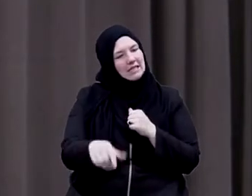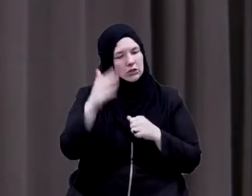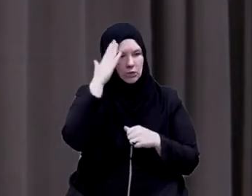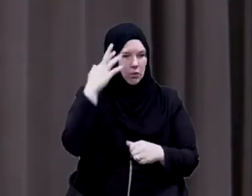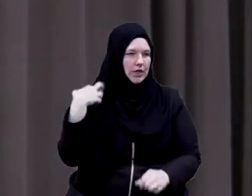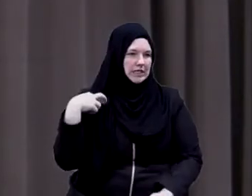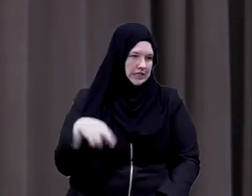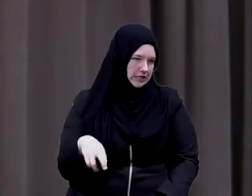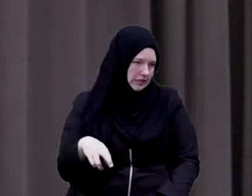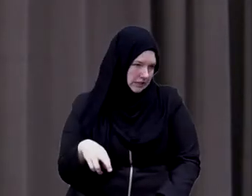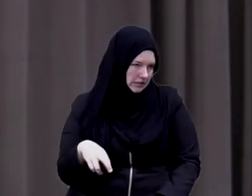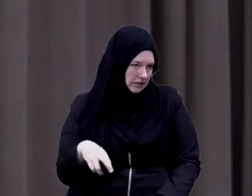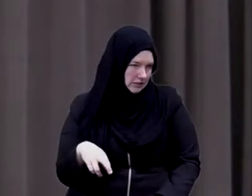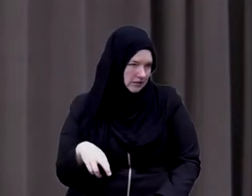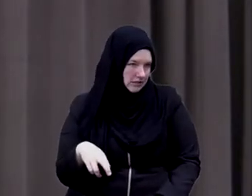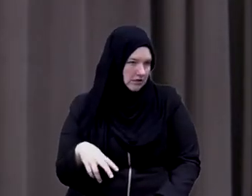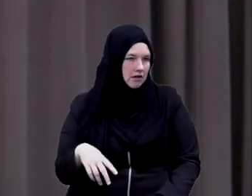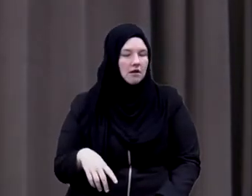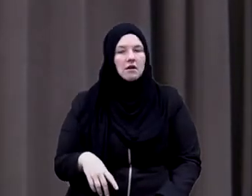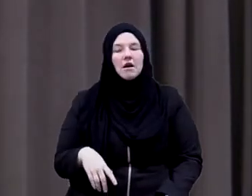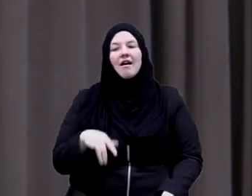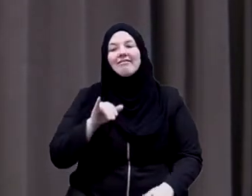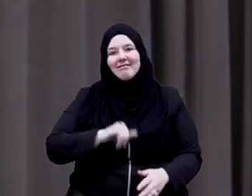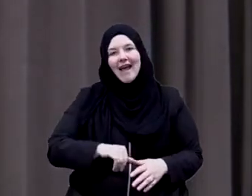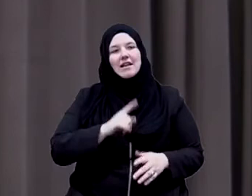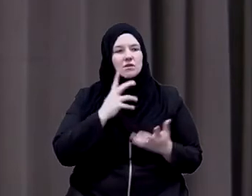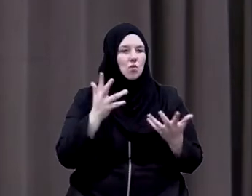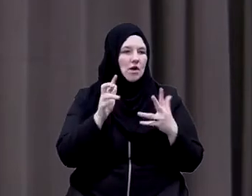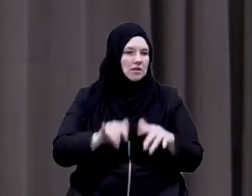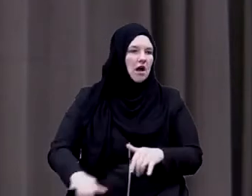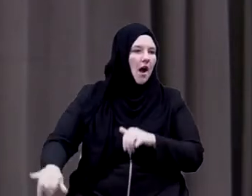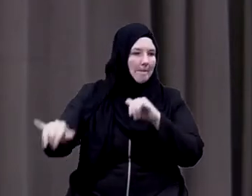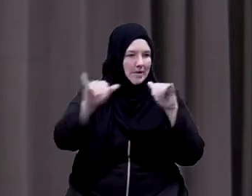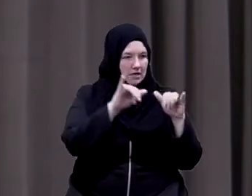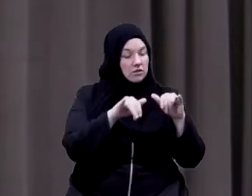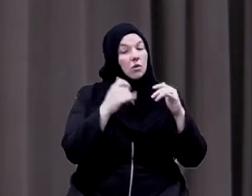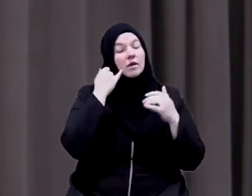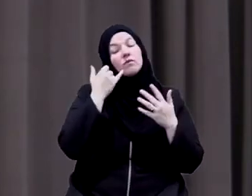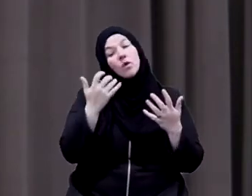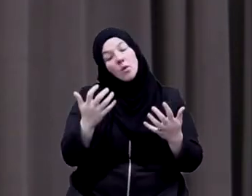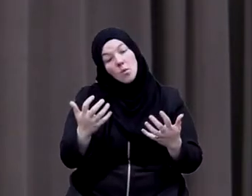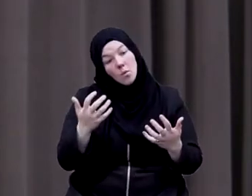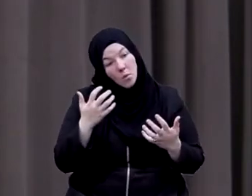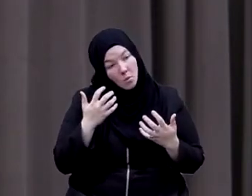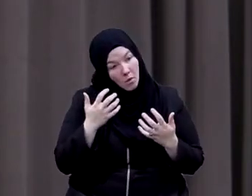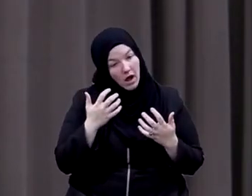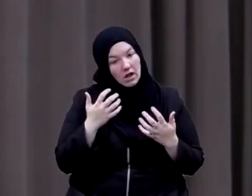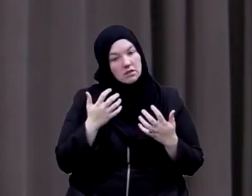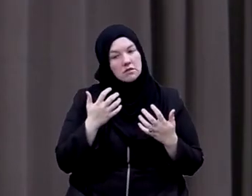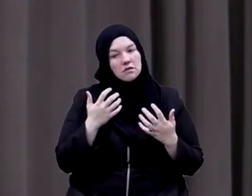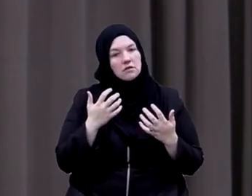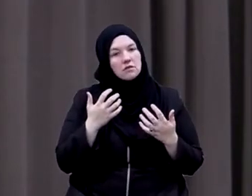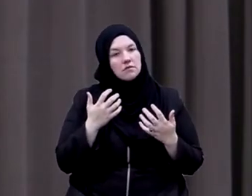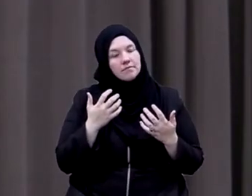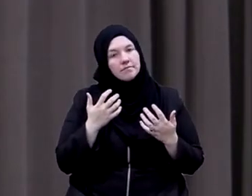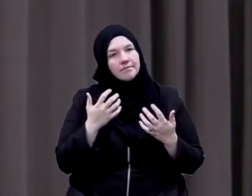deen. This is what is common. So if we want a blanket